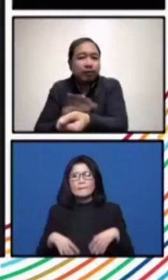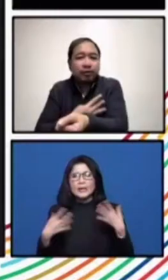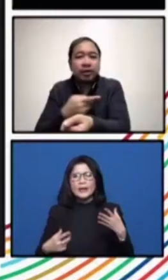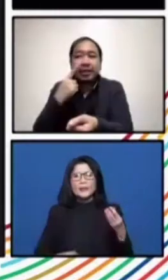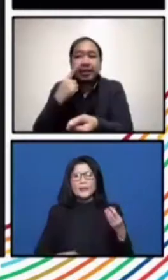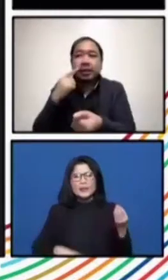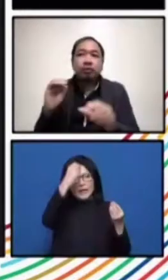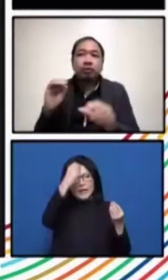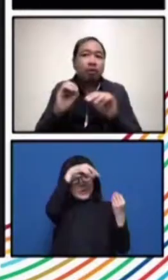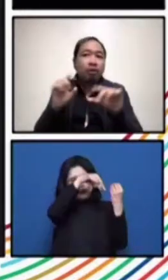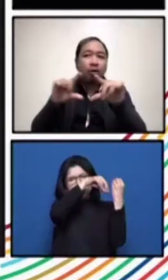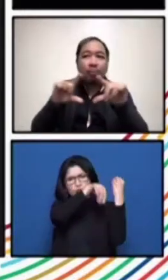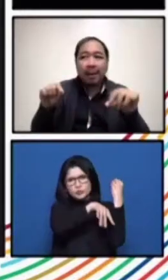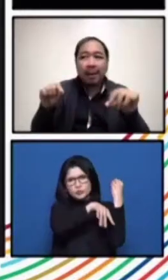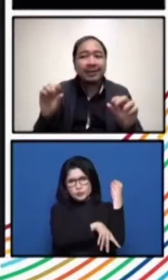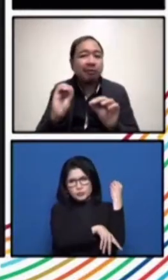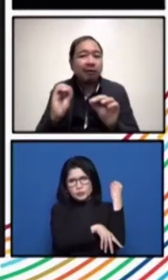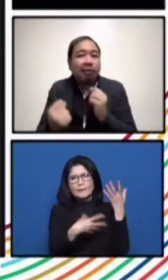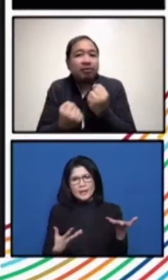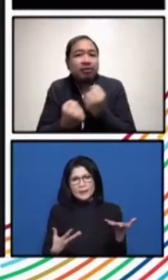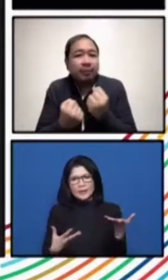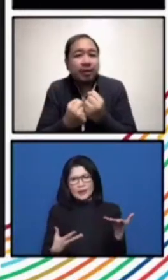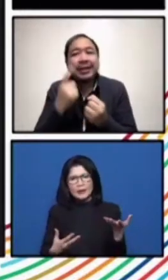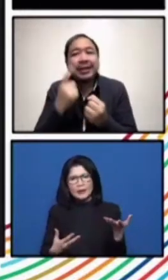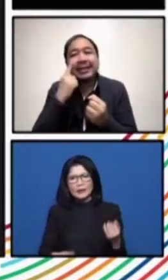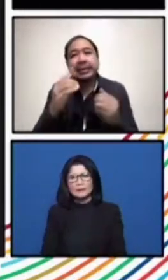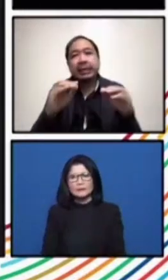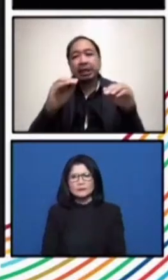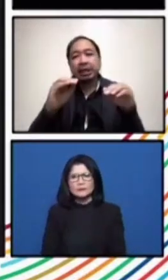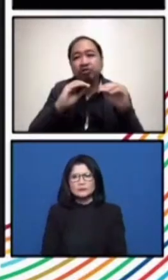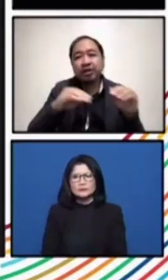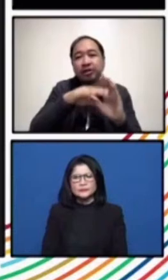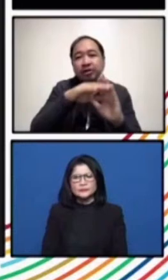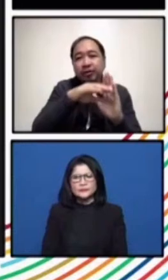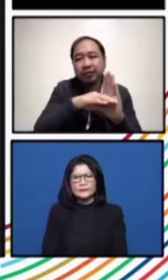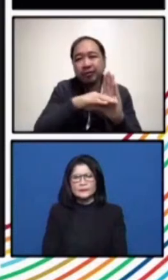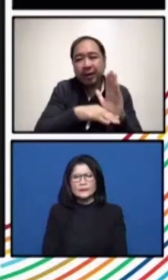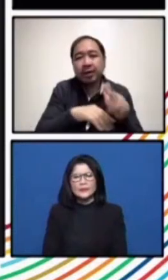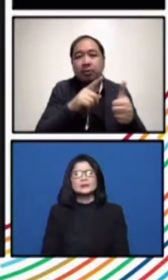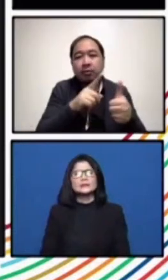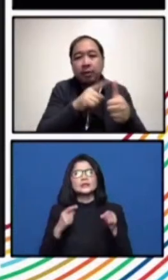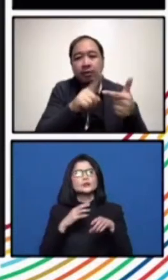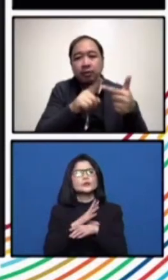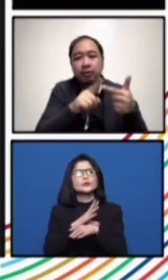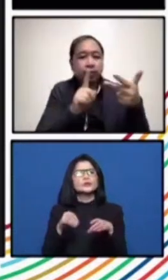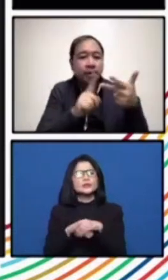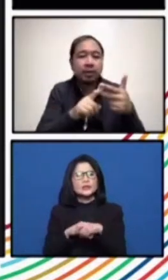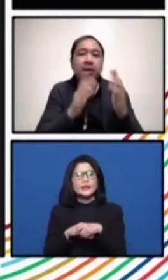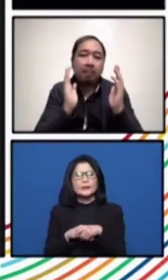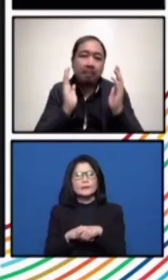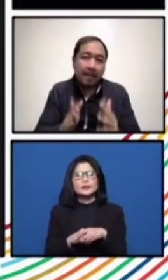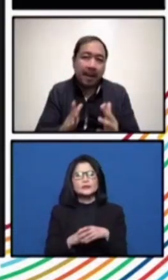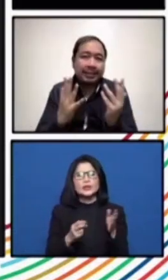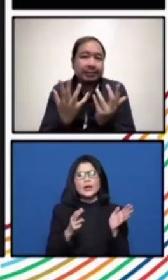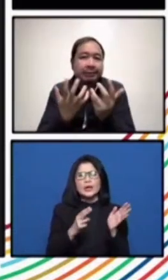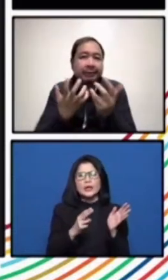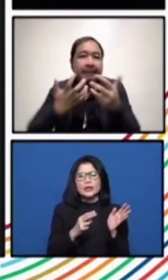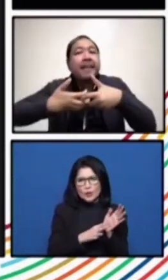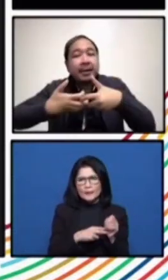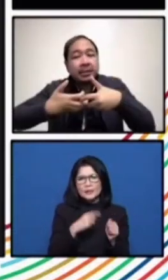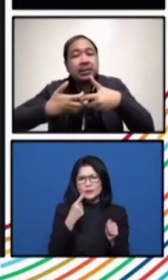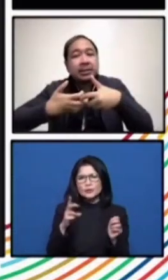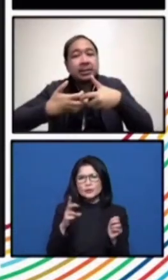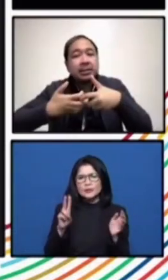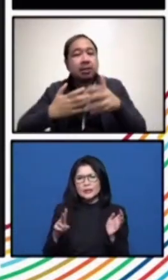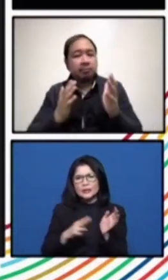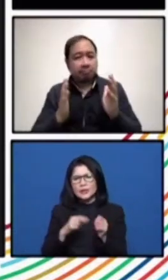Etc So the instructions Point number one and point number three these have to be married and it has to be ensured